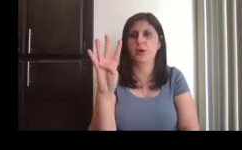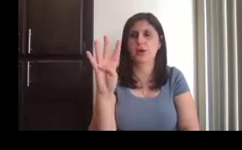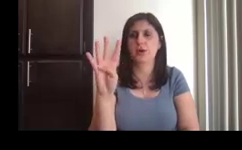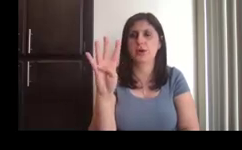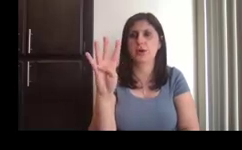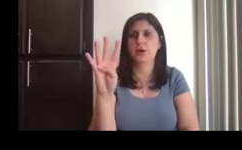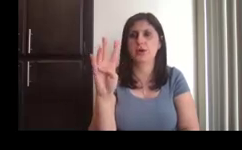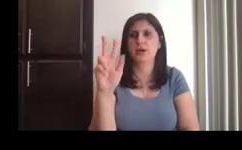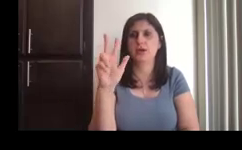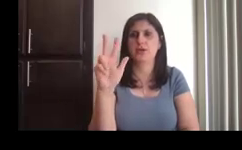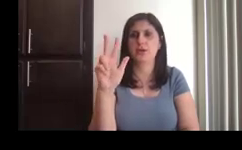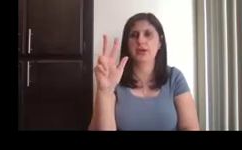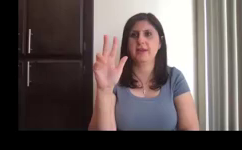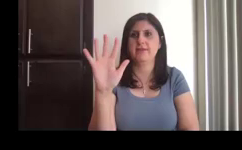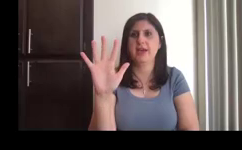34,